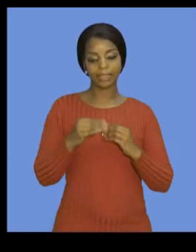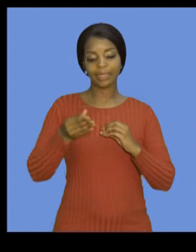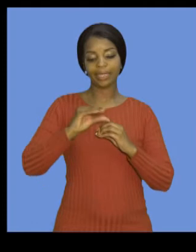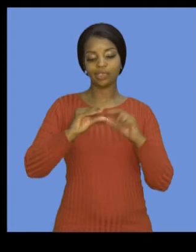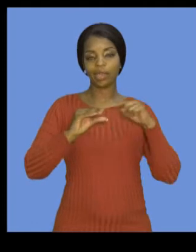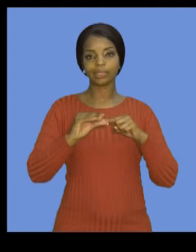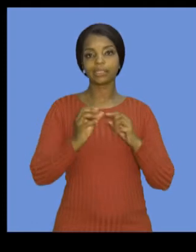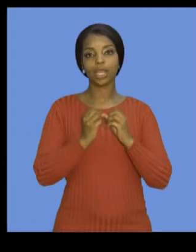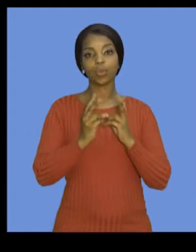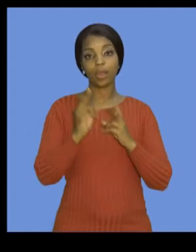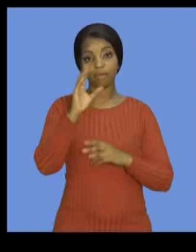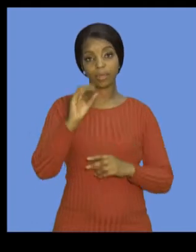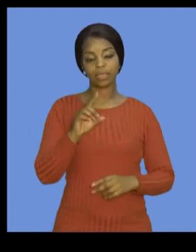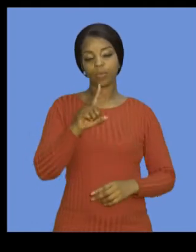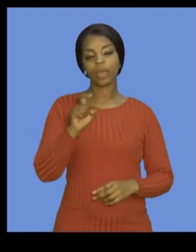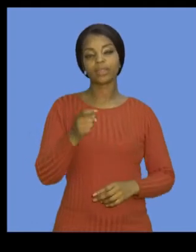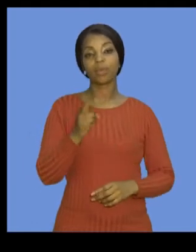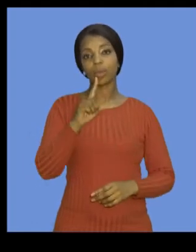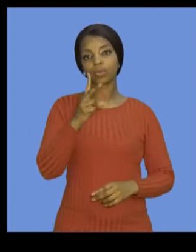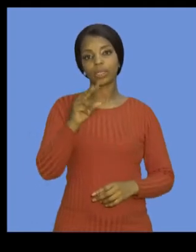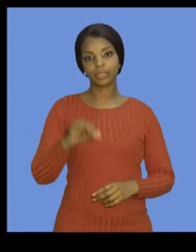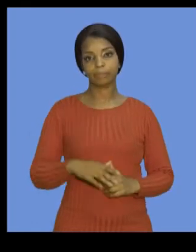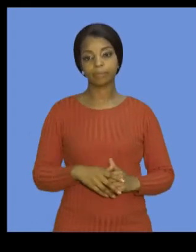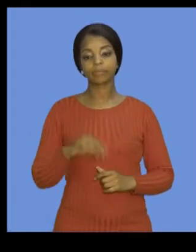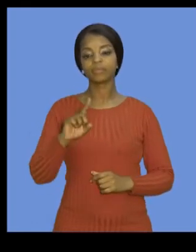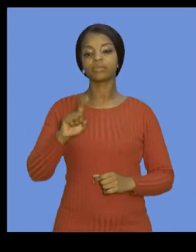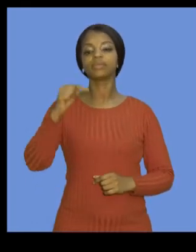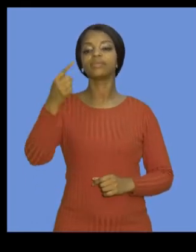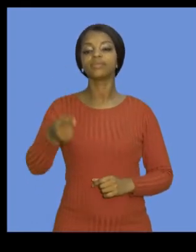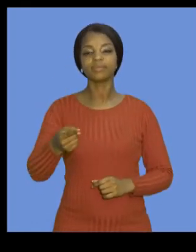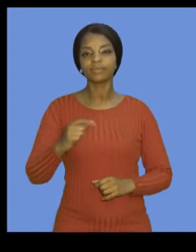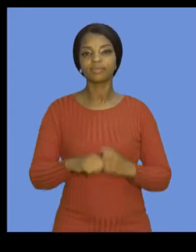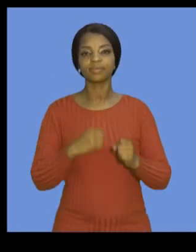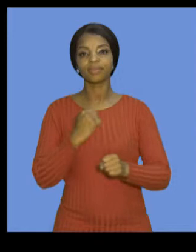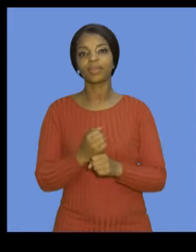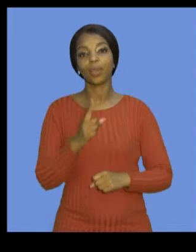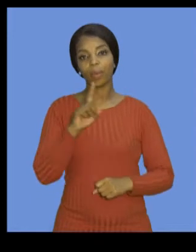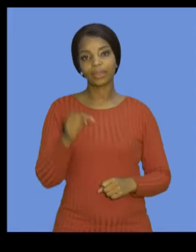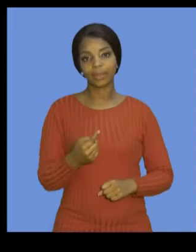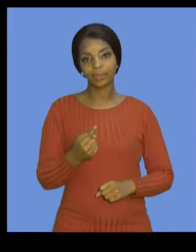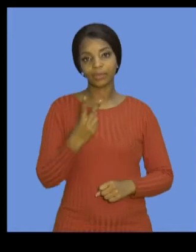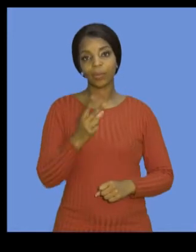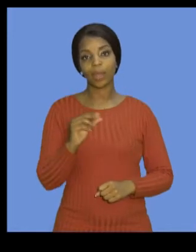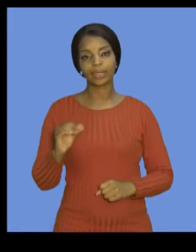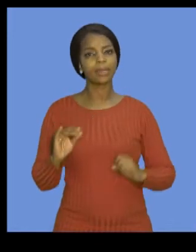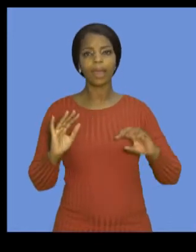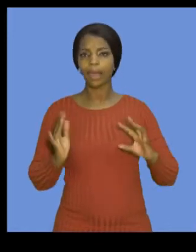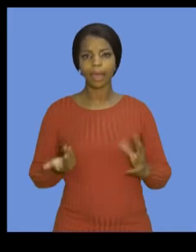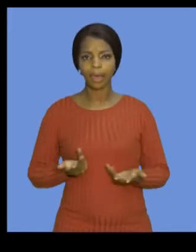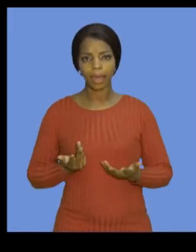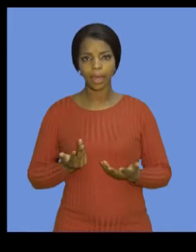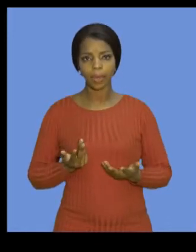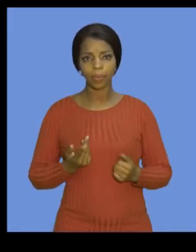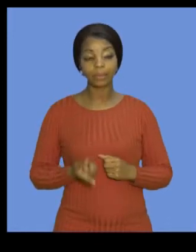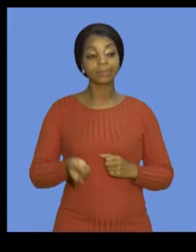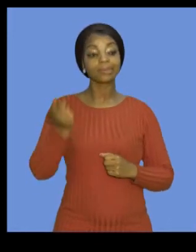second year, you will add again the 1,200. Remember, the 1,200 will be 12% of the